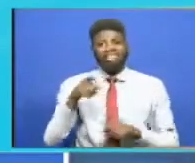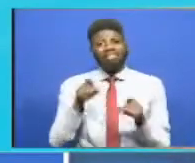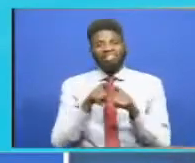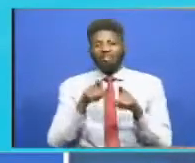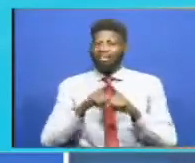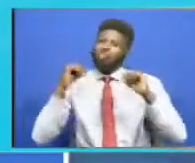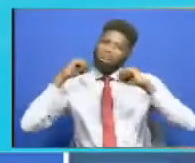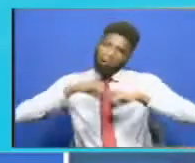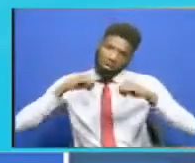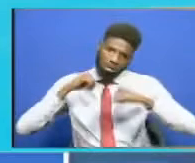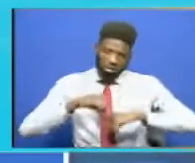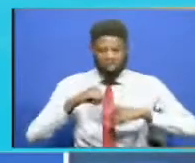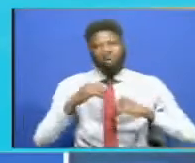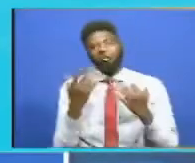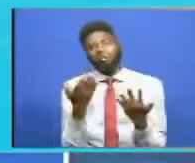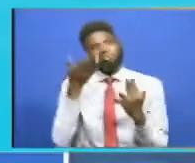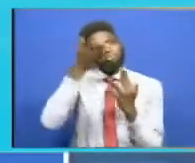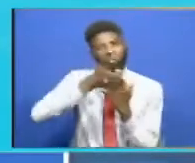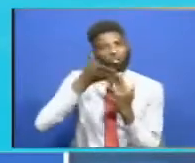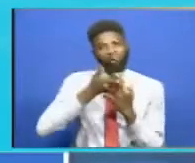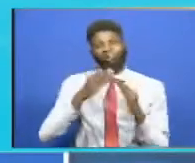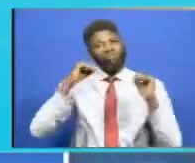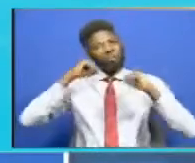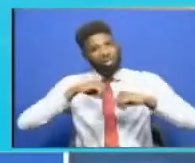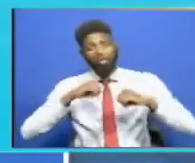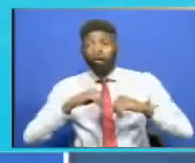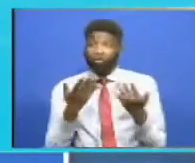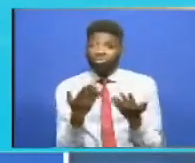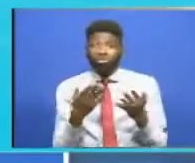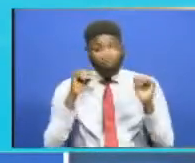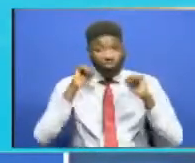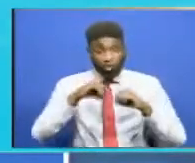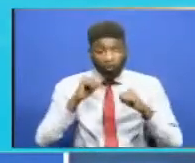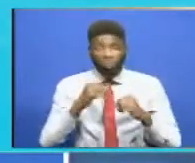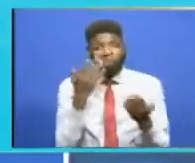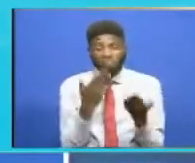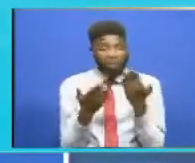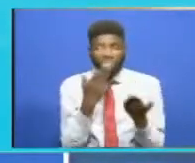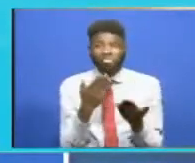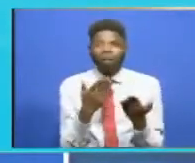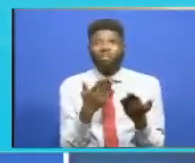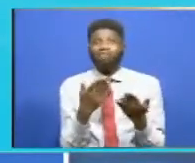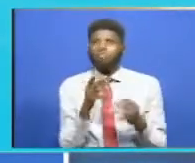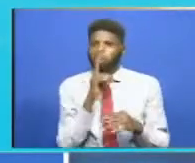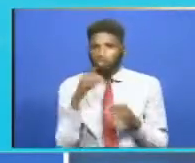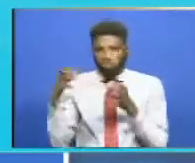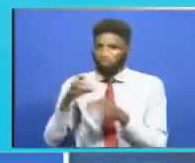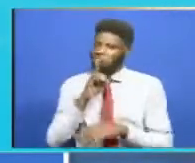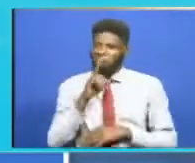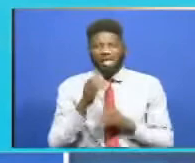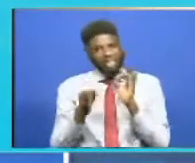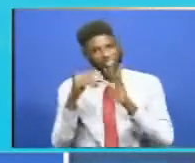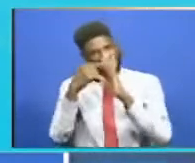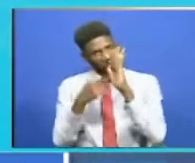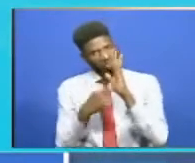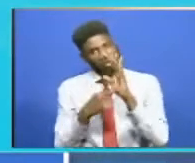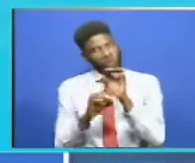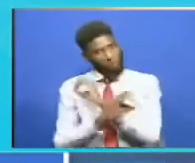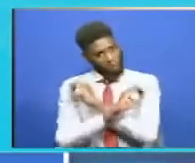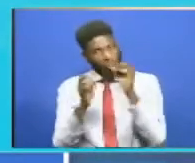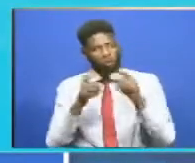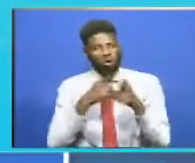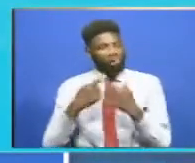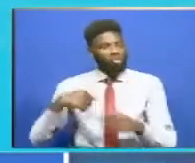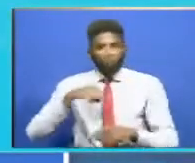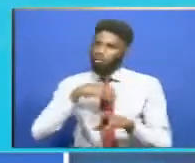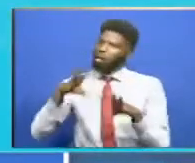Let's meet at a common ground. Is it really possible, you're hearing that if you're not going to do this, we are not going to do this, we are not going to pass? You've heard